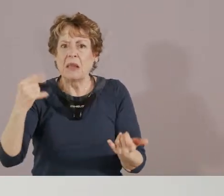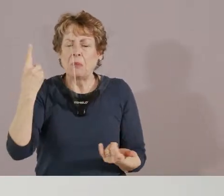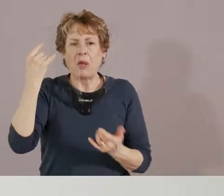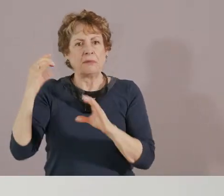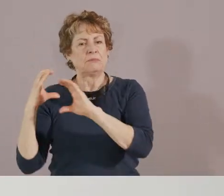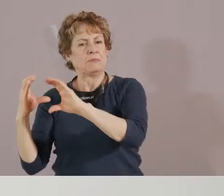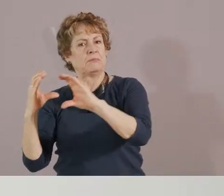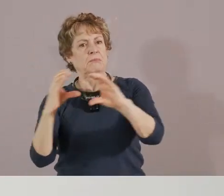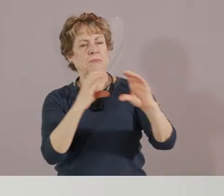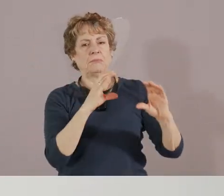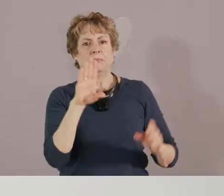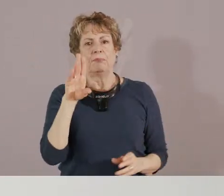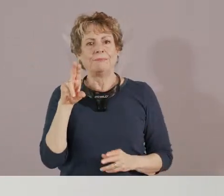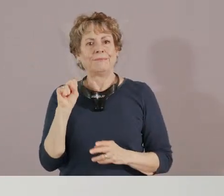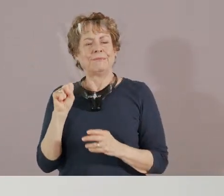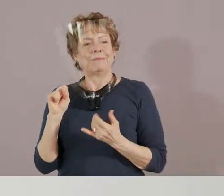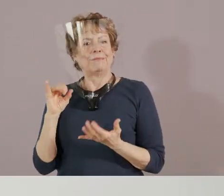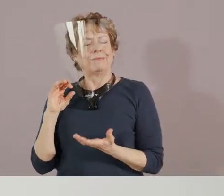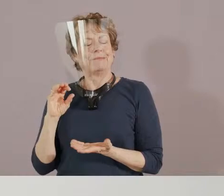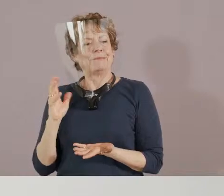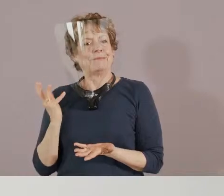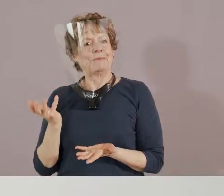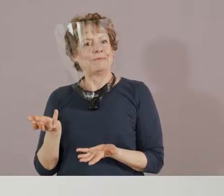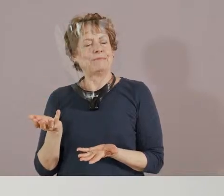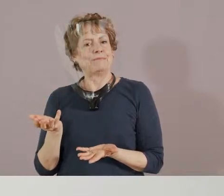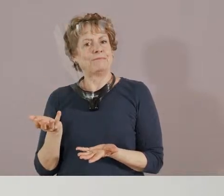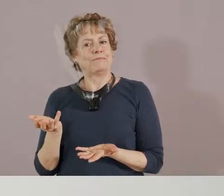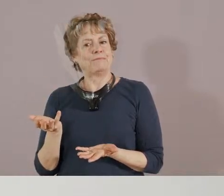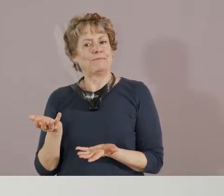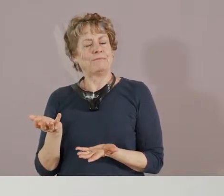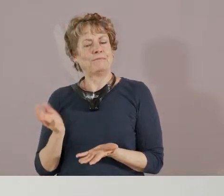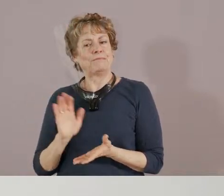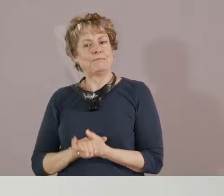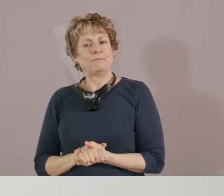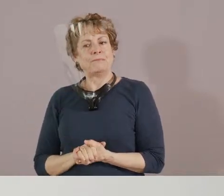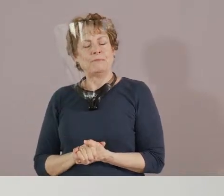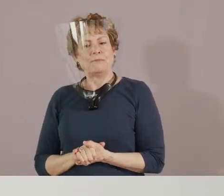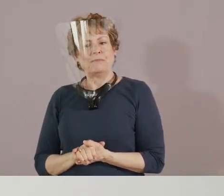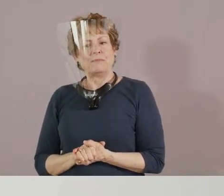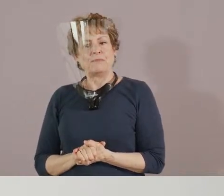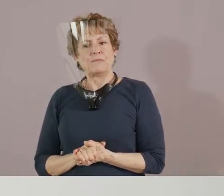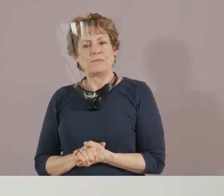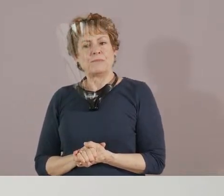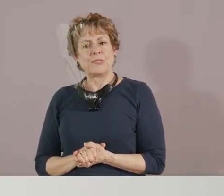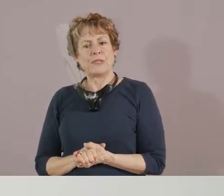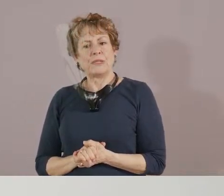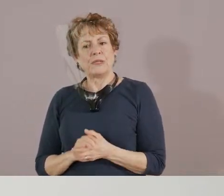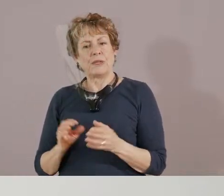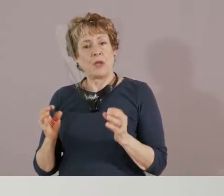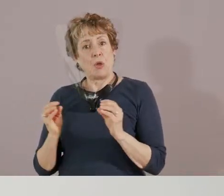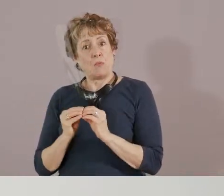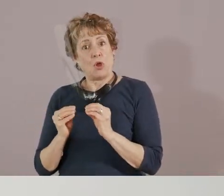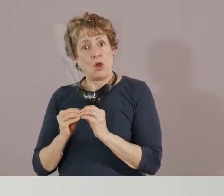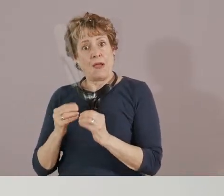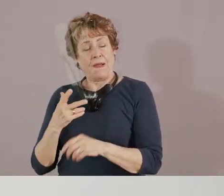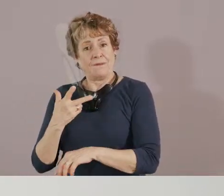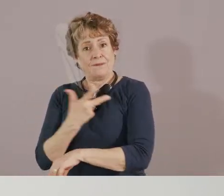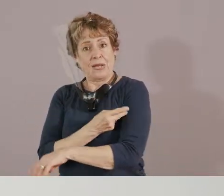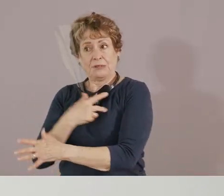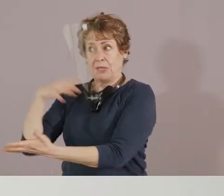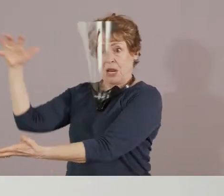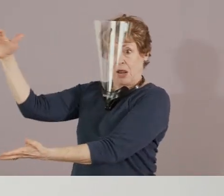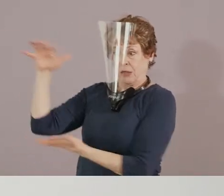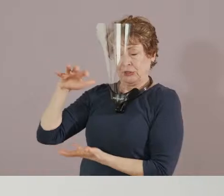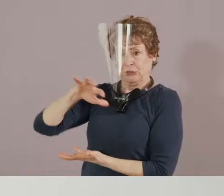vaccination pods as vaccine becomes more available and move it into exactly what you're talking about. So using